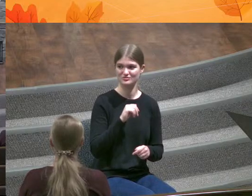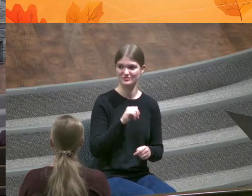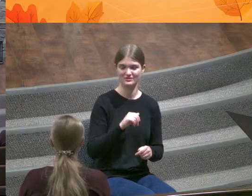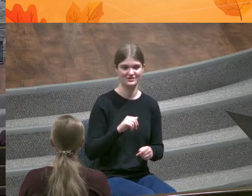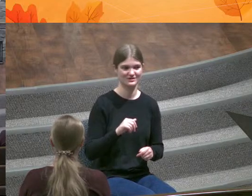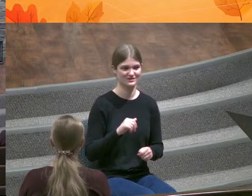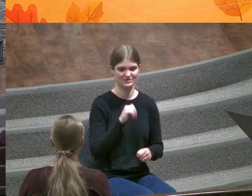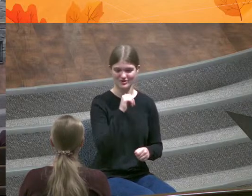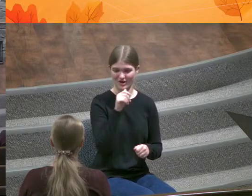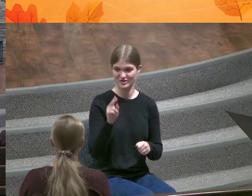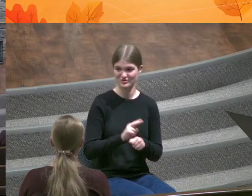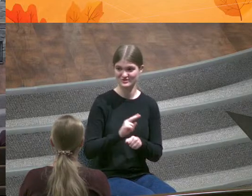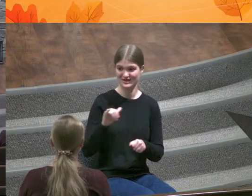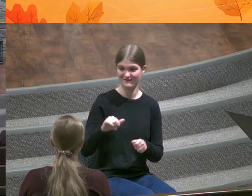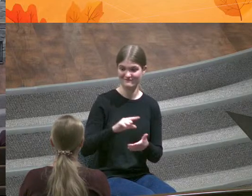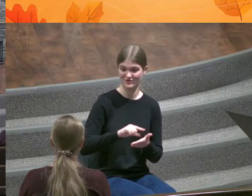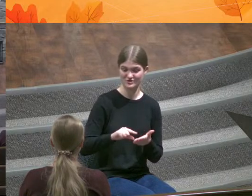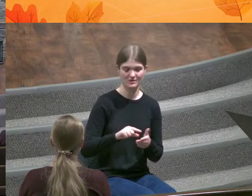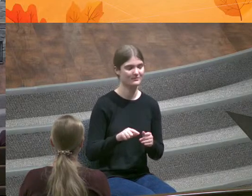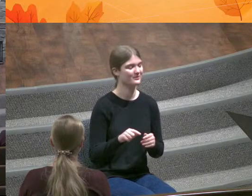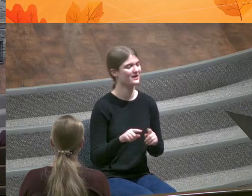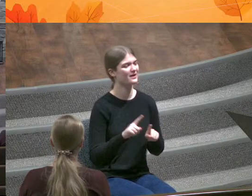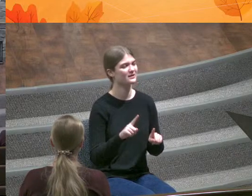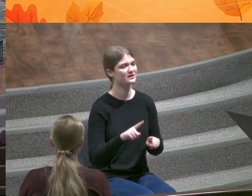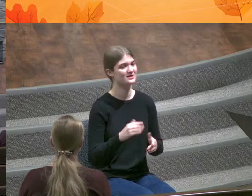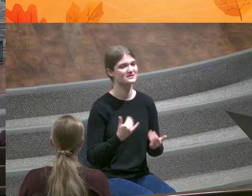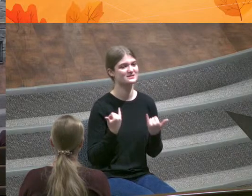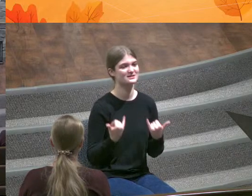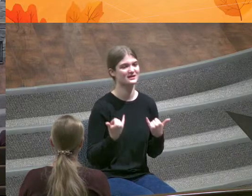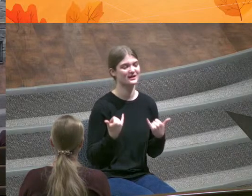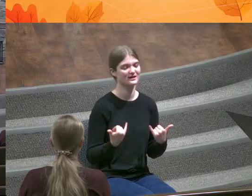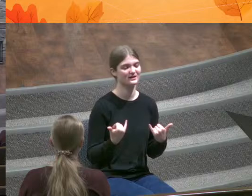that verse out if you change your mind. Because to this day,